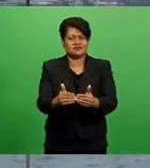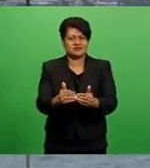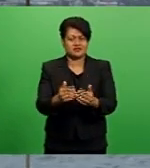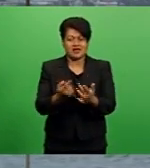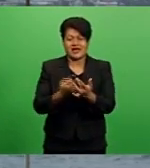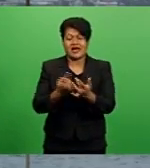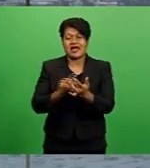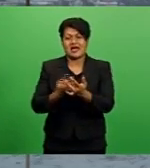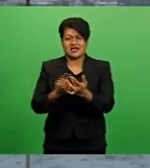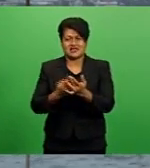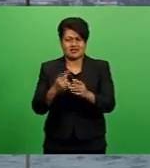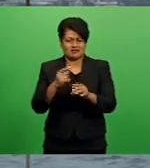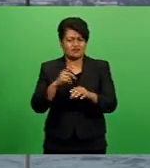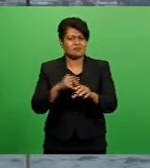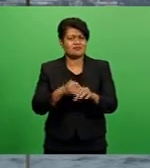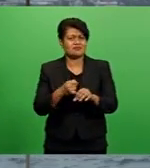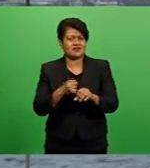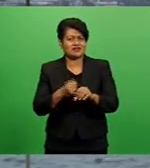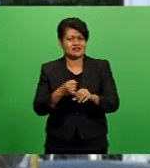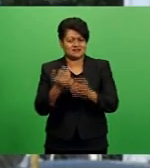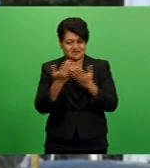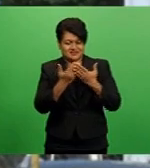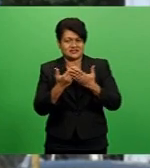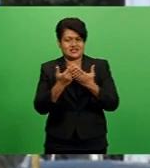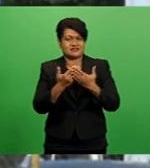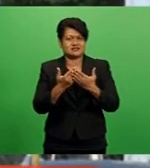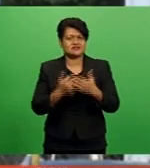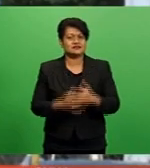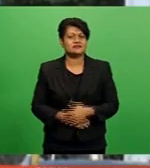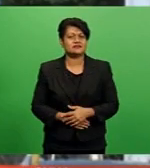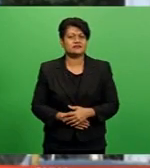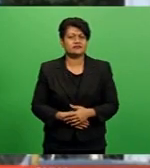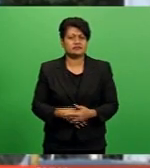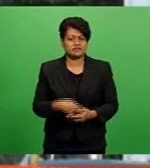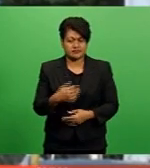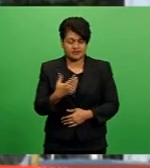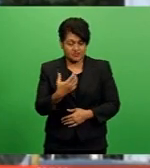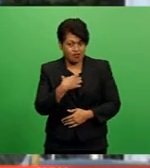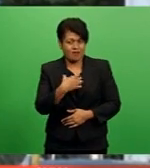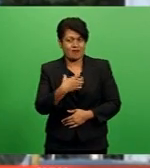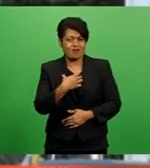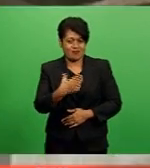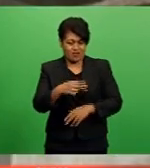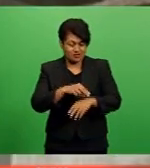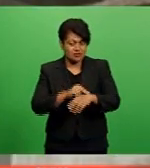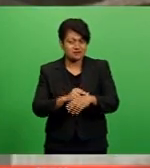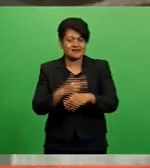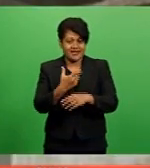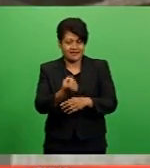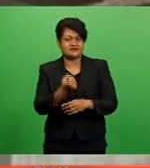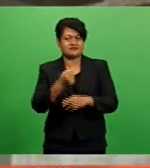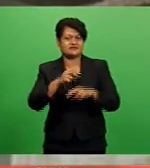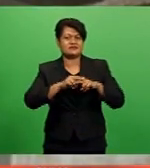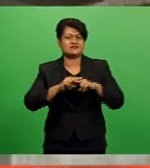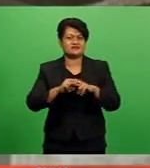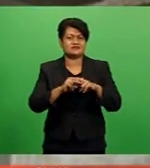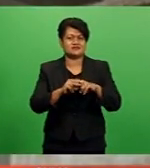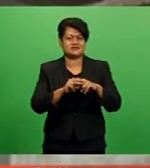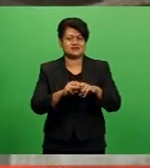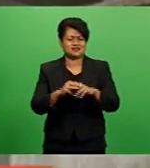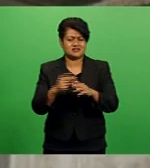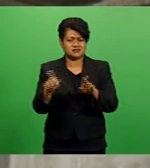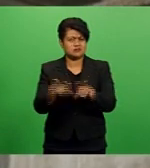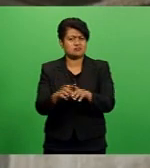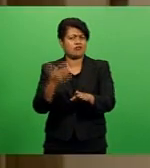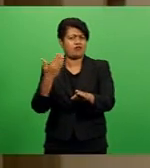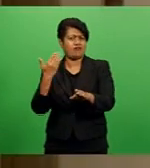field studies. Jeshula reports. There are more doctors in Fiji today than there has ever been, following 6 years